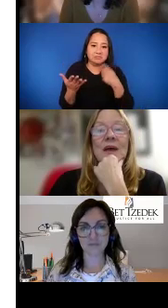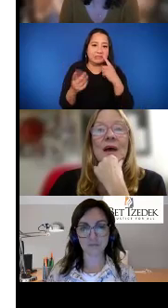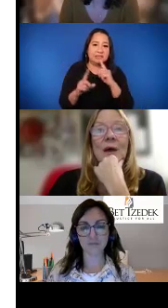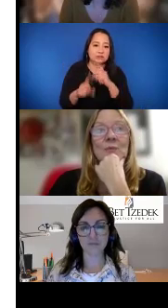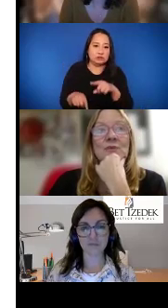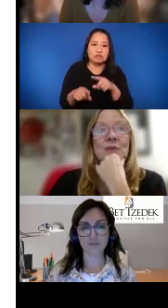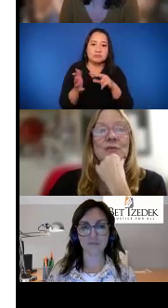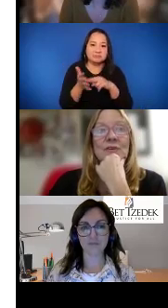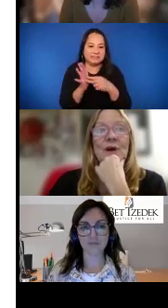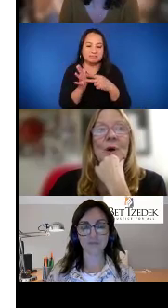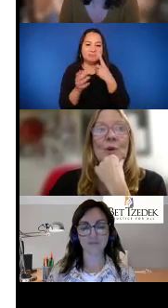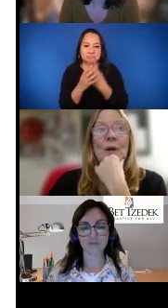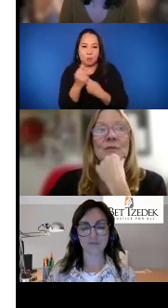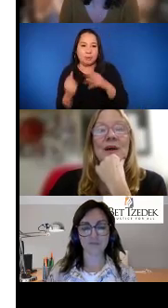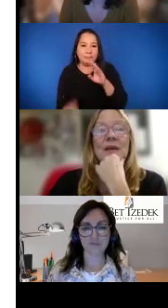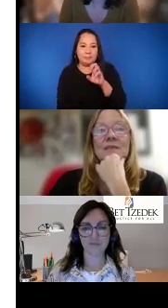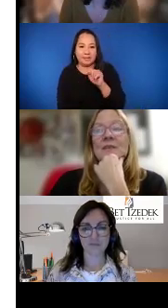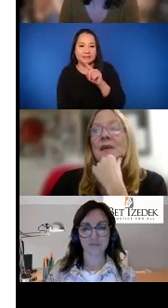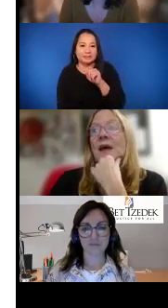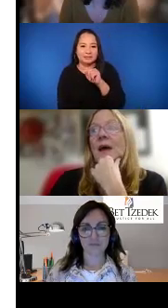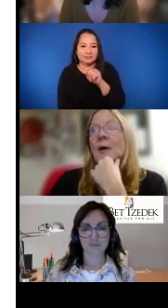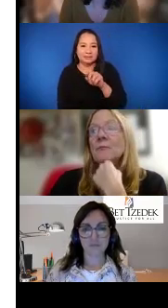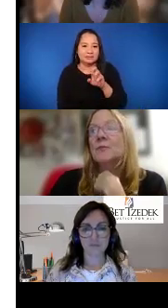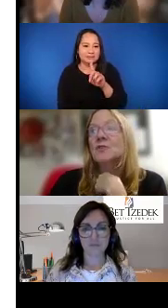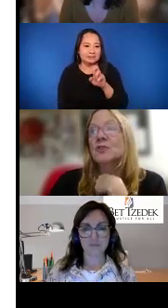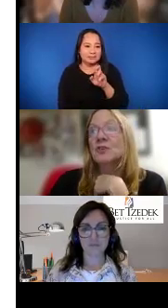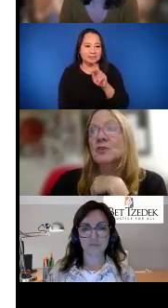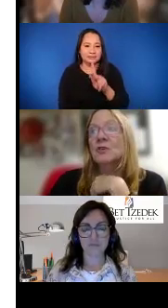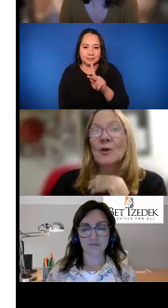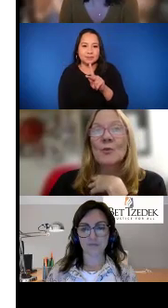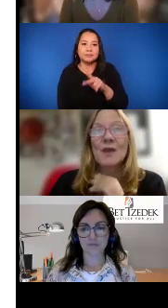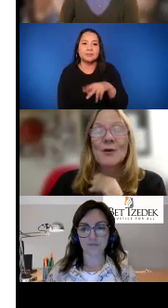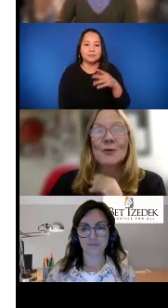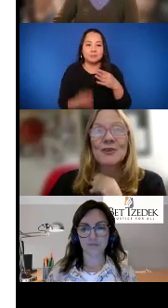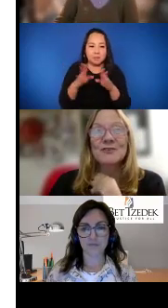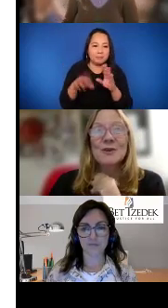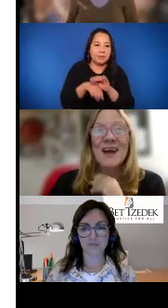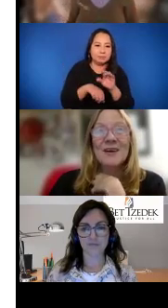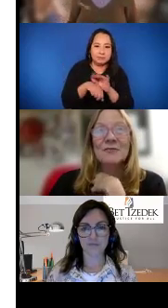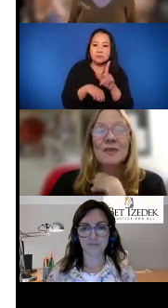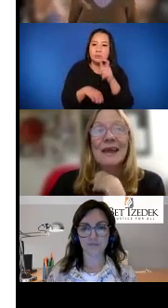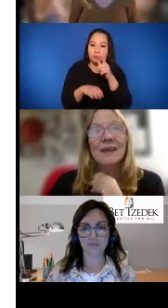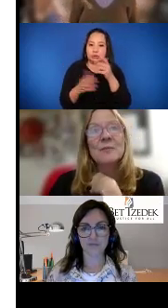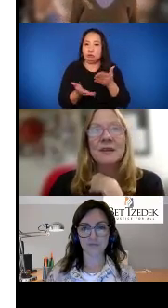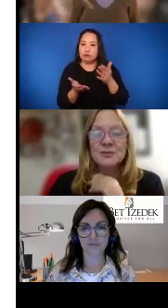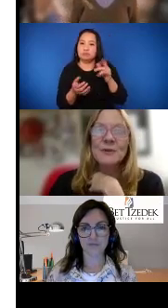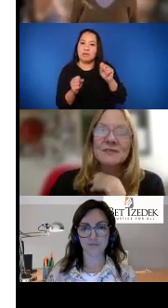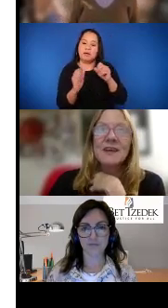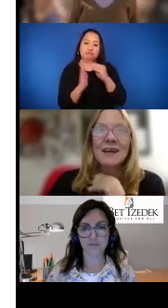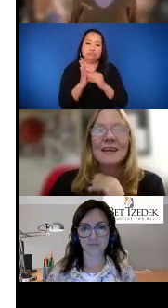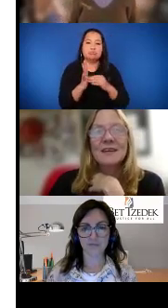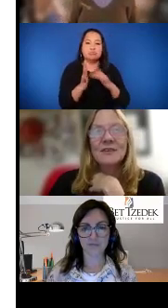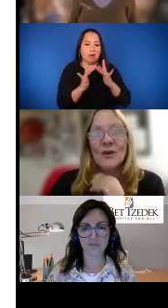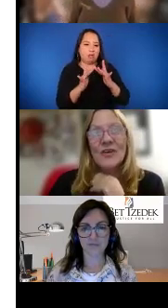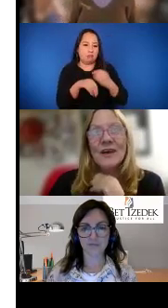systems. So you can visit our websites. Just so you know, we also do have like income